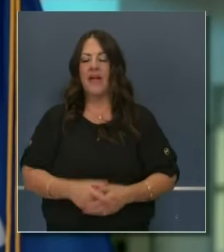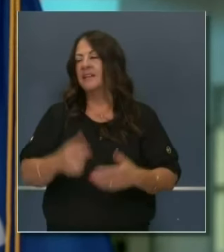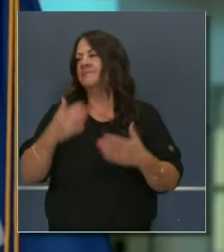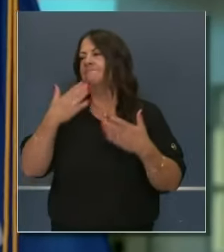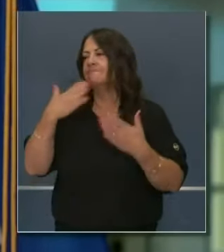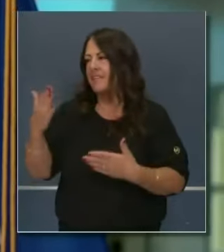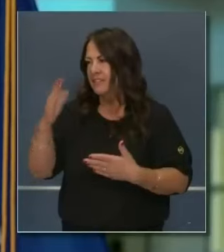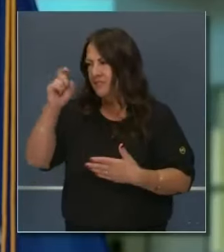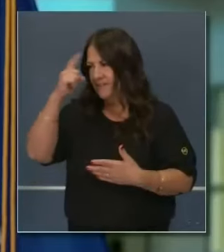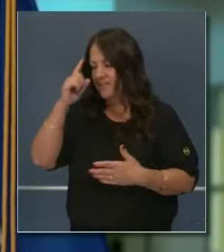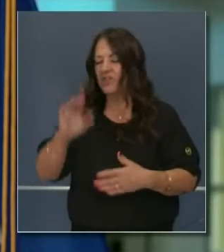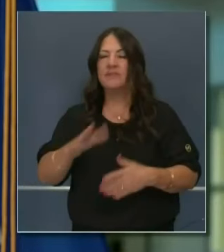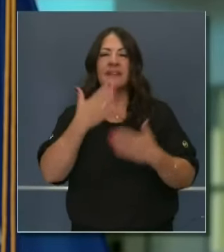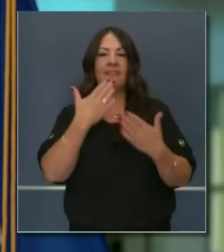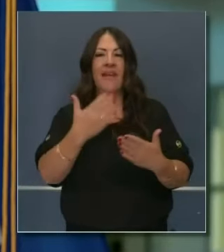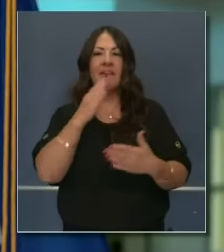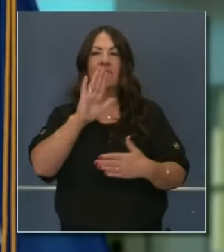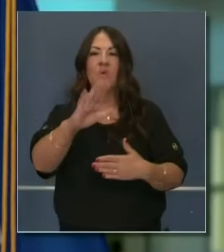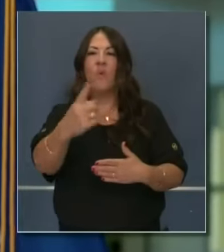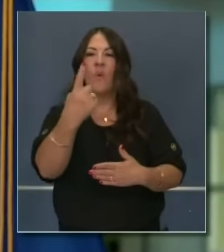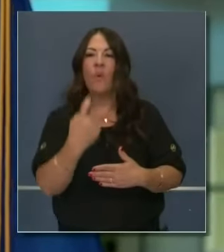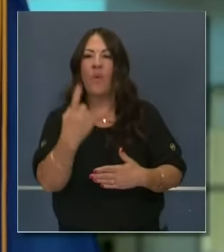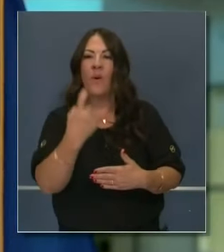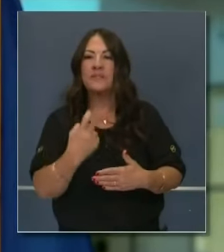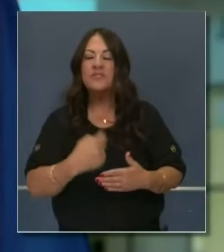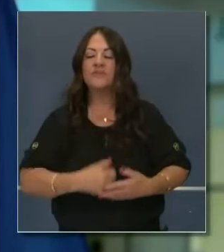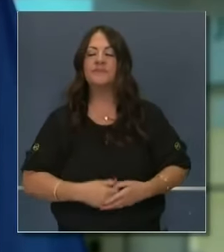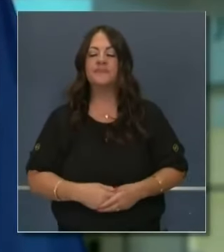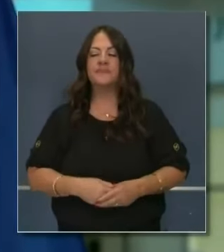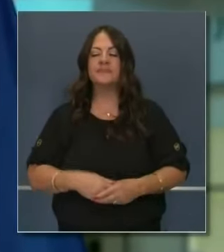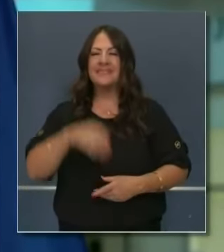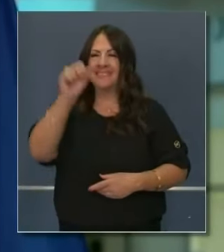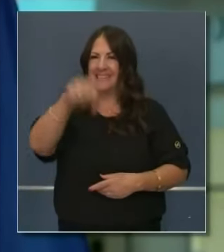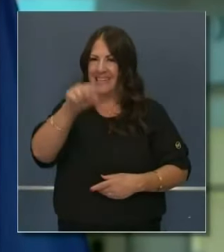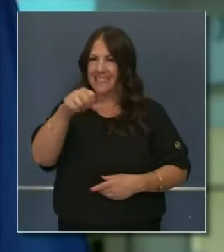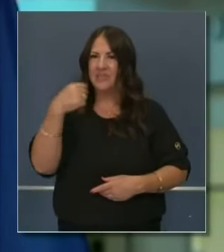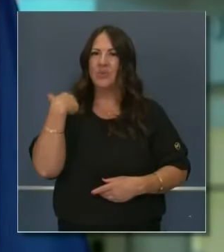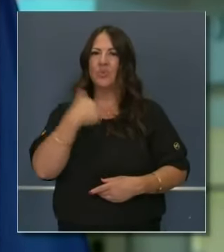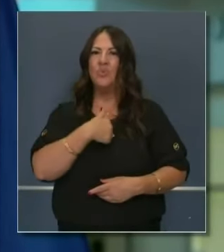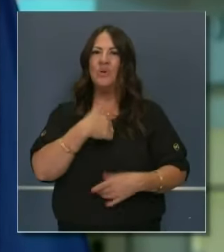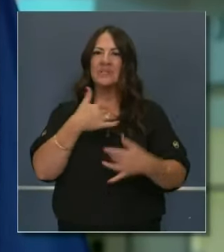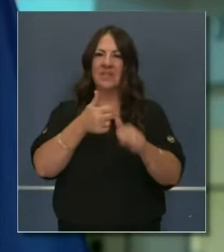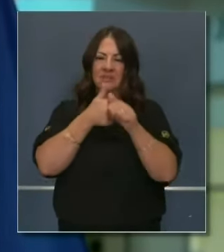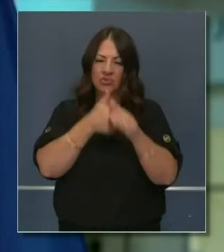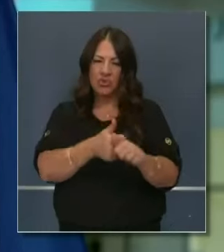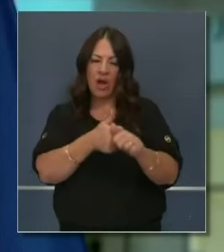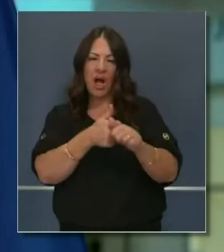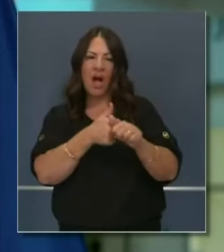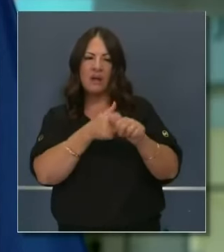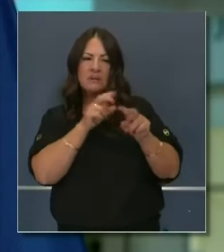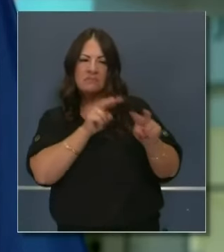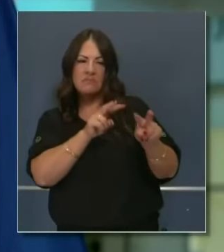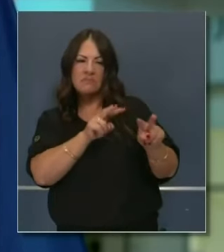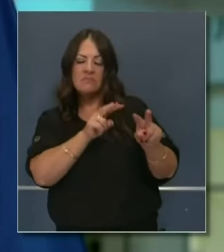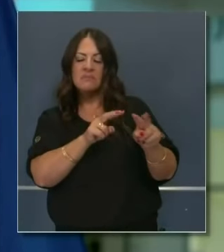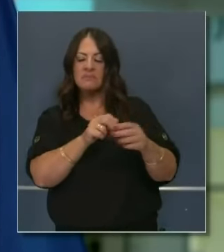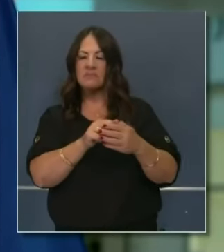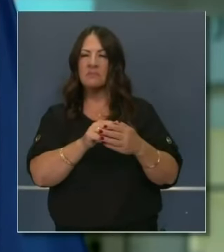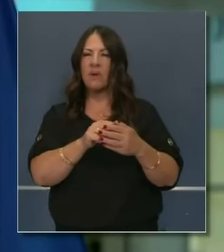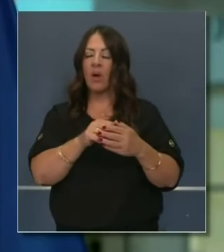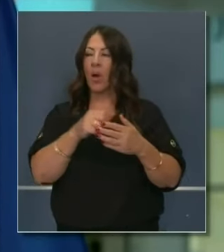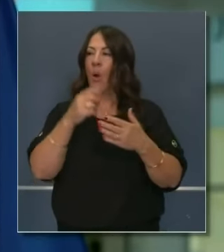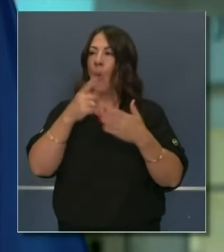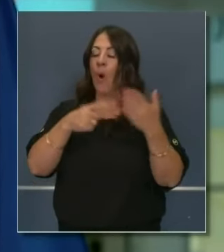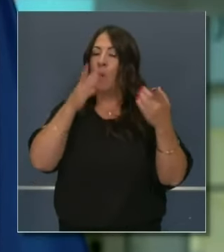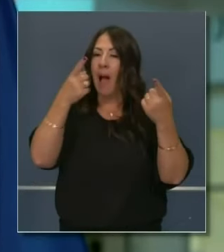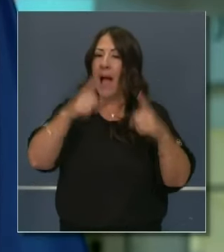Thank you, Governor, and yeah, thank you for the question. Indeed, we still track a model. I don't know what it shows today about where we will be 30 days